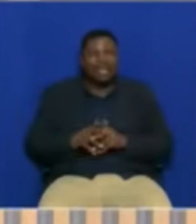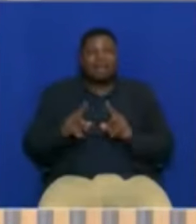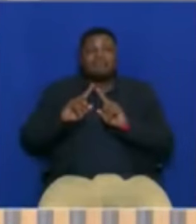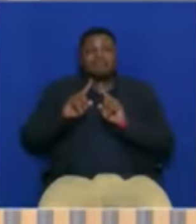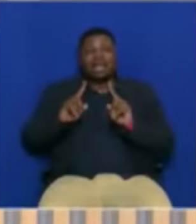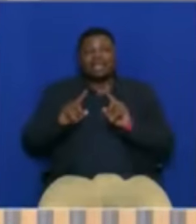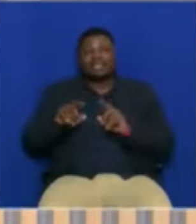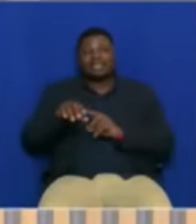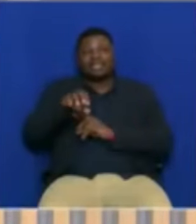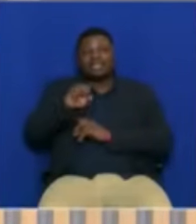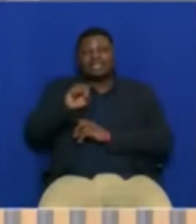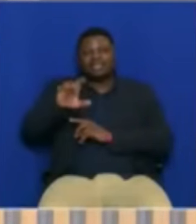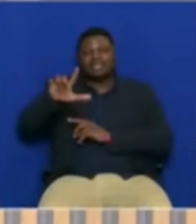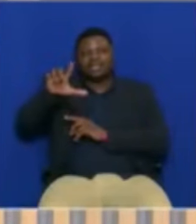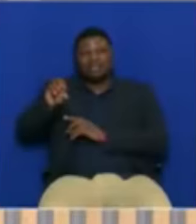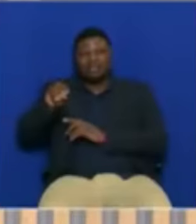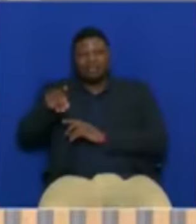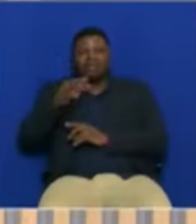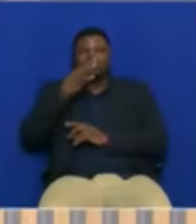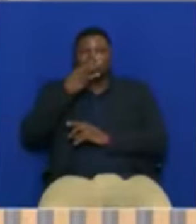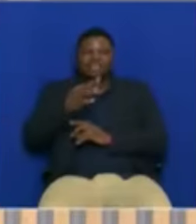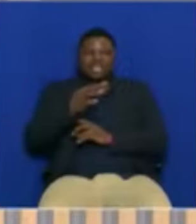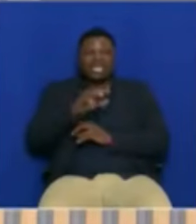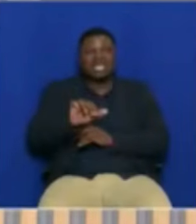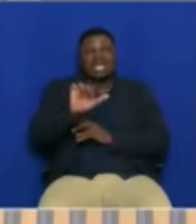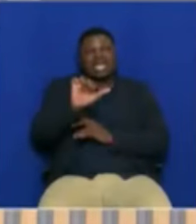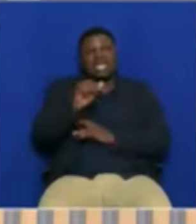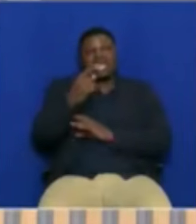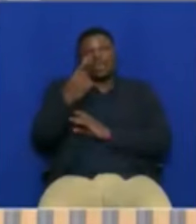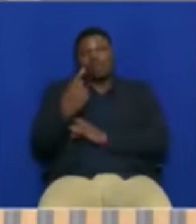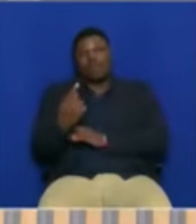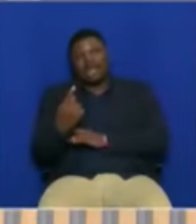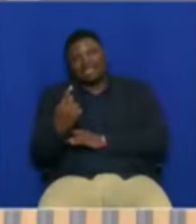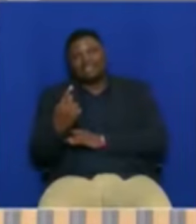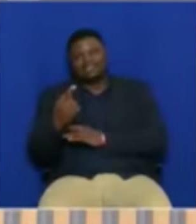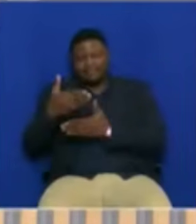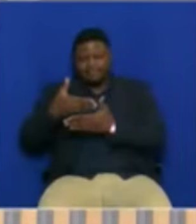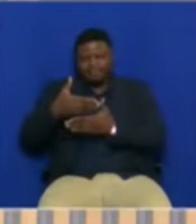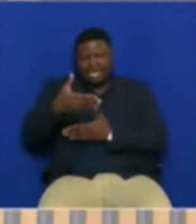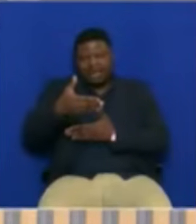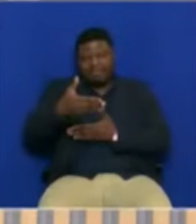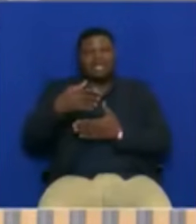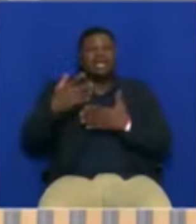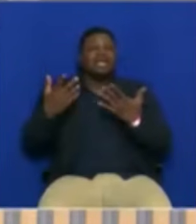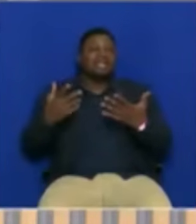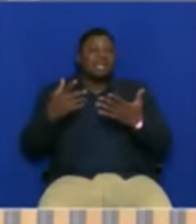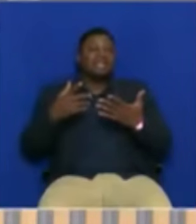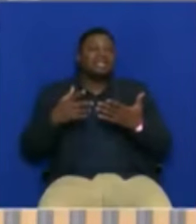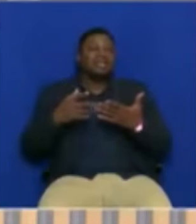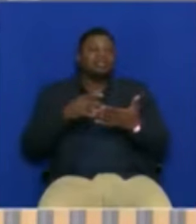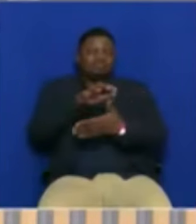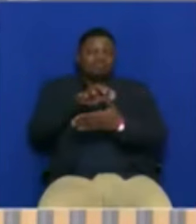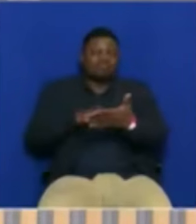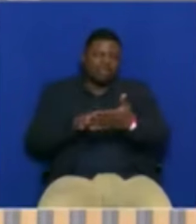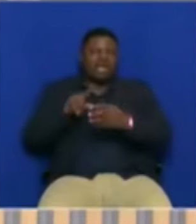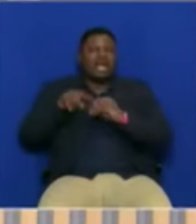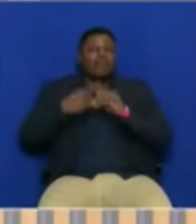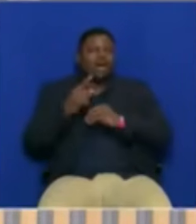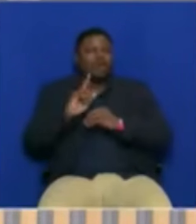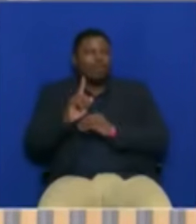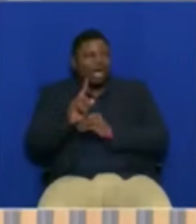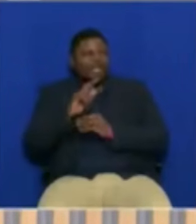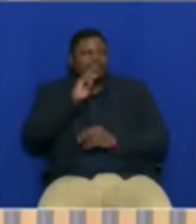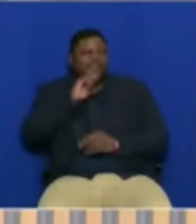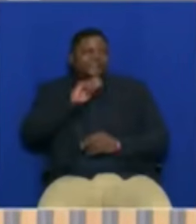that A1 statement is sparse on facts. Did you hear that part? No, I didn't hear that one. Yeah, I thought so. I saw